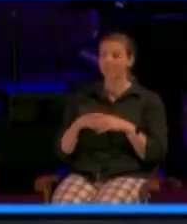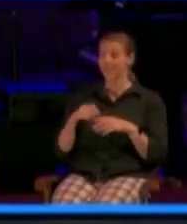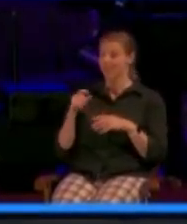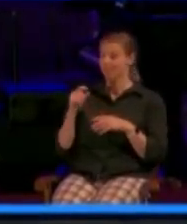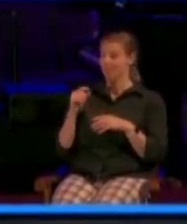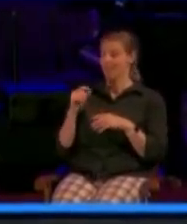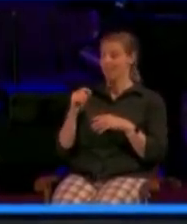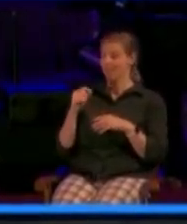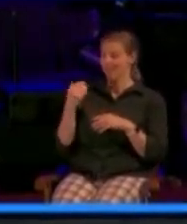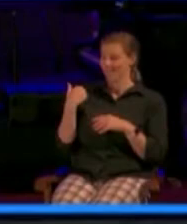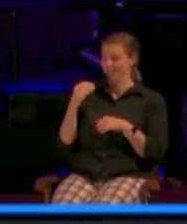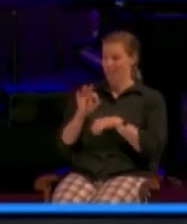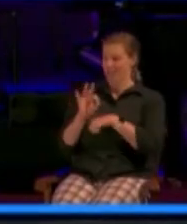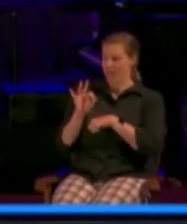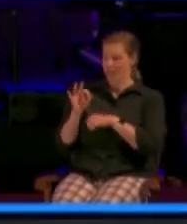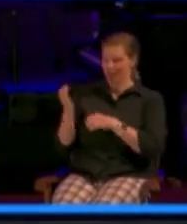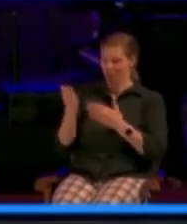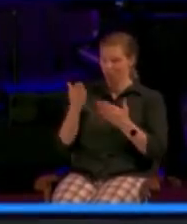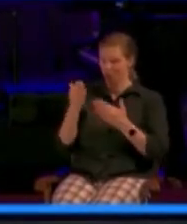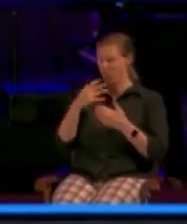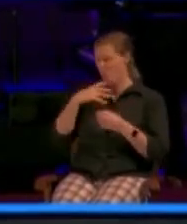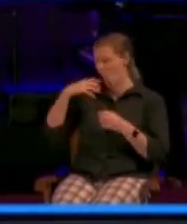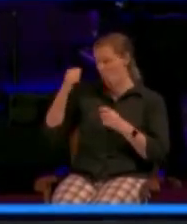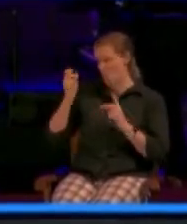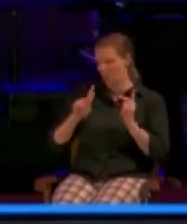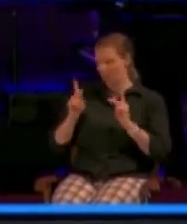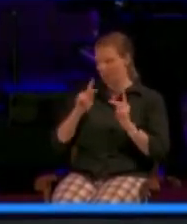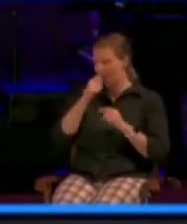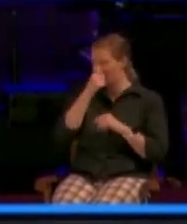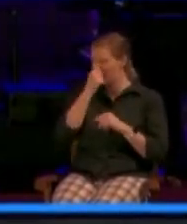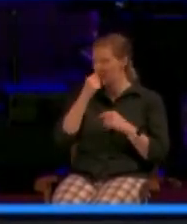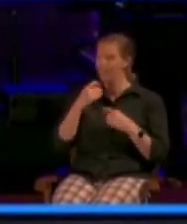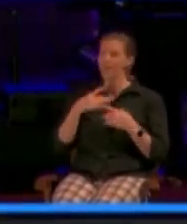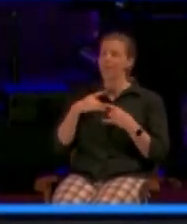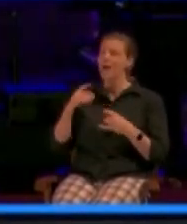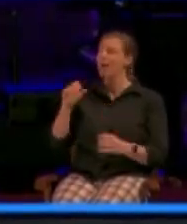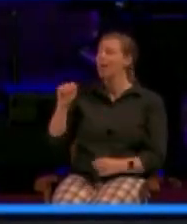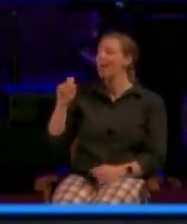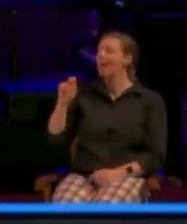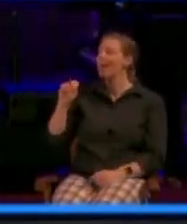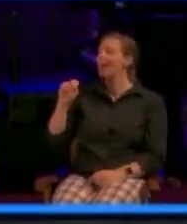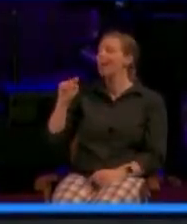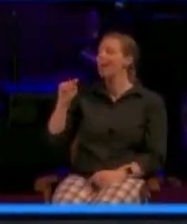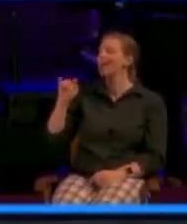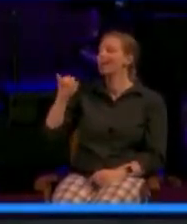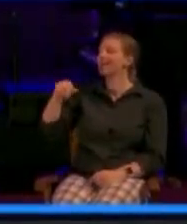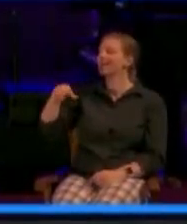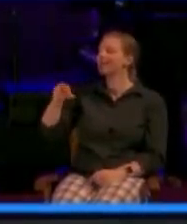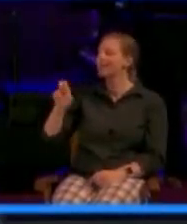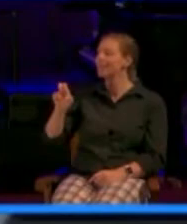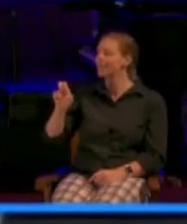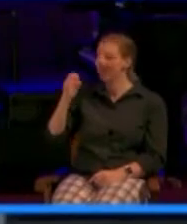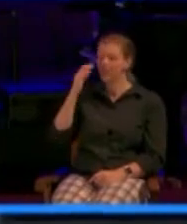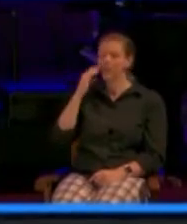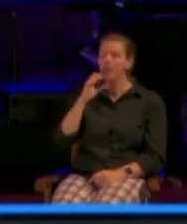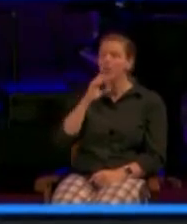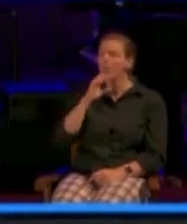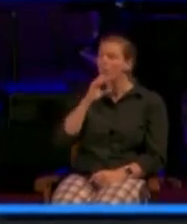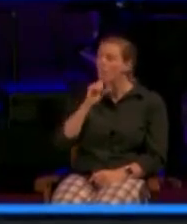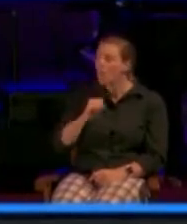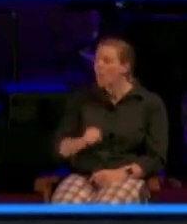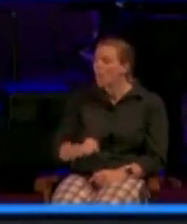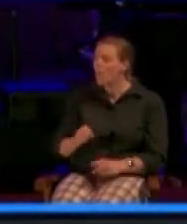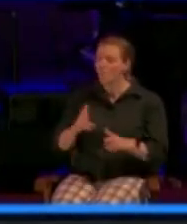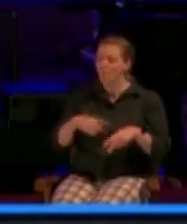hate them, right? You don't know trashy antique. you know, flowery patterned couch or anything like